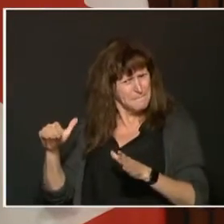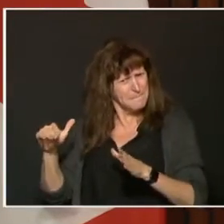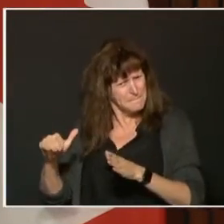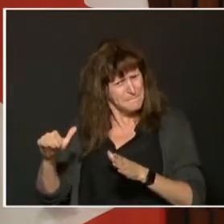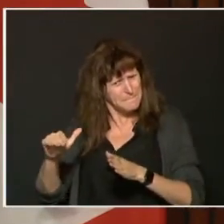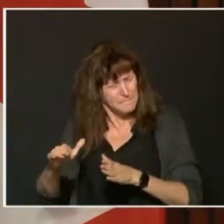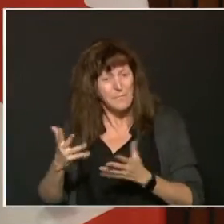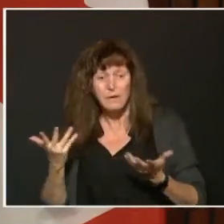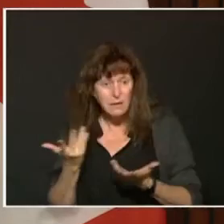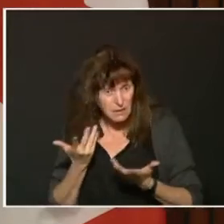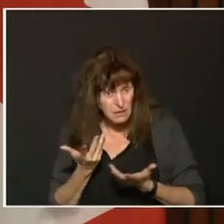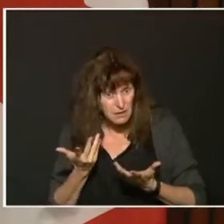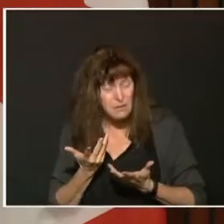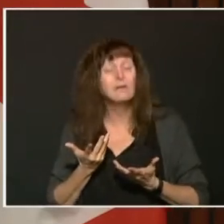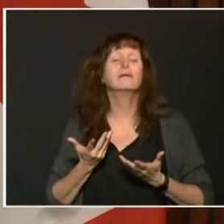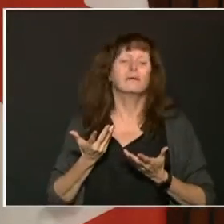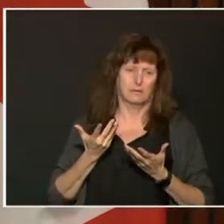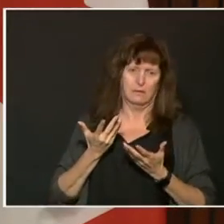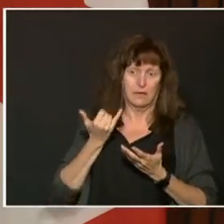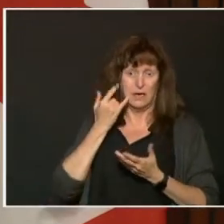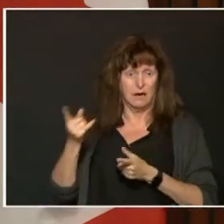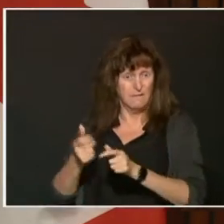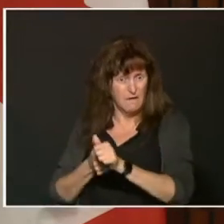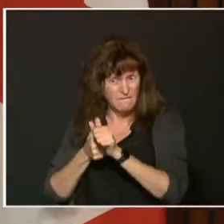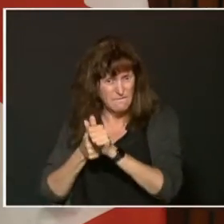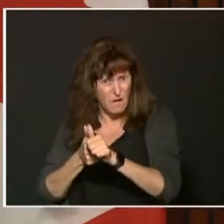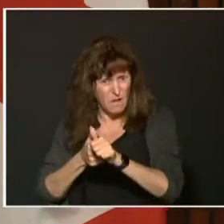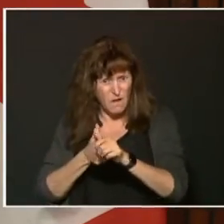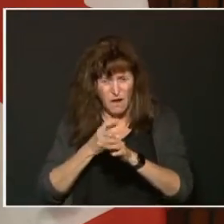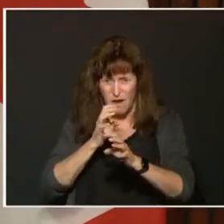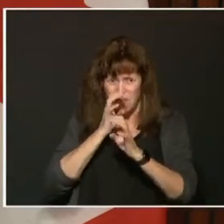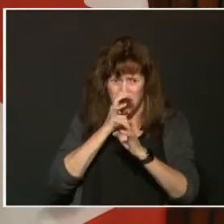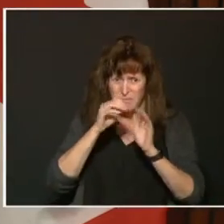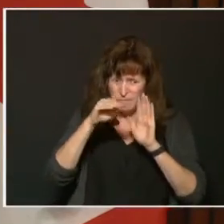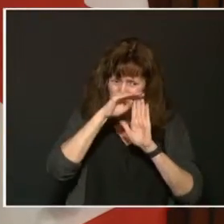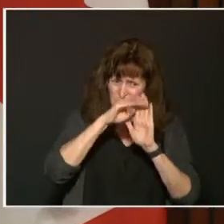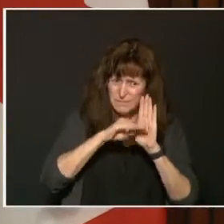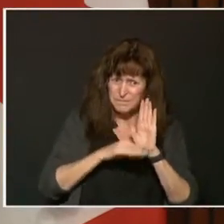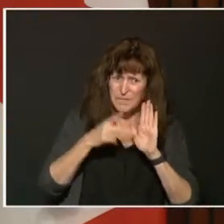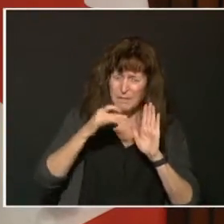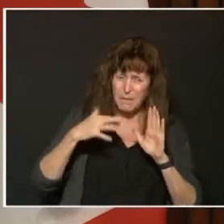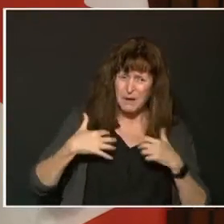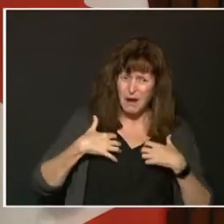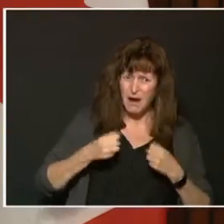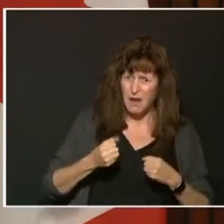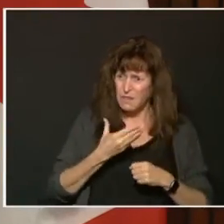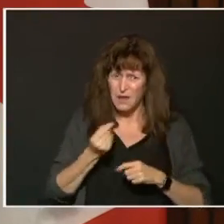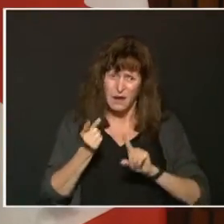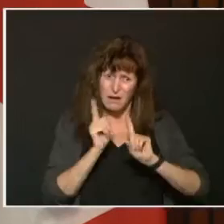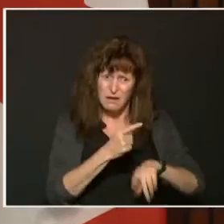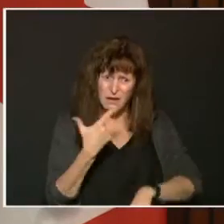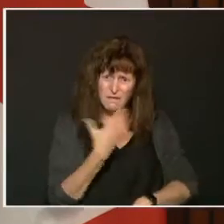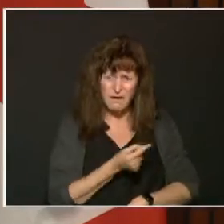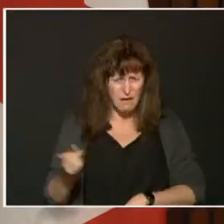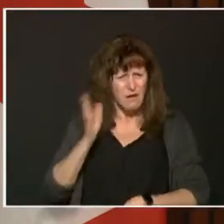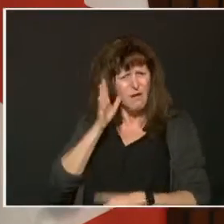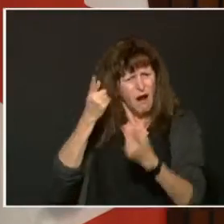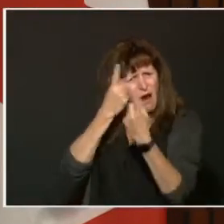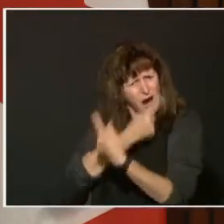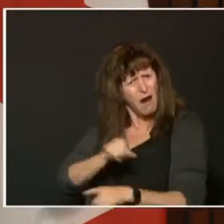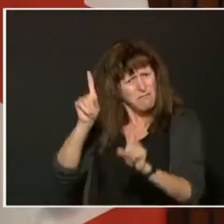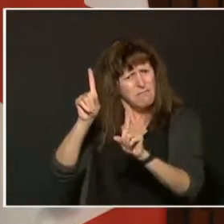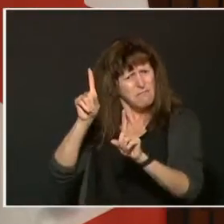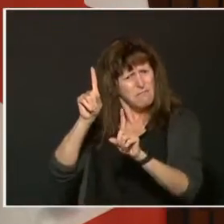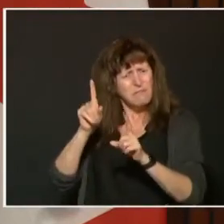achieved when you adhere to strict public health measures and increase vaccination rates, even in the face of the Delta variant.